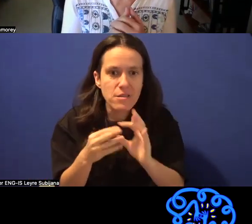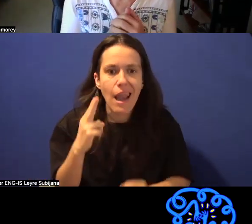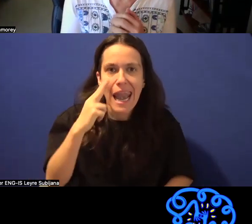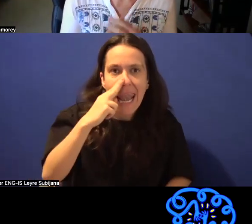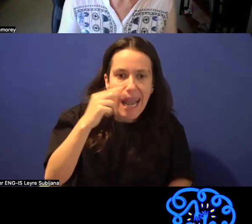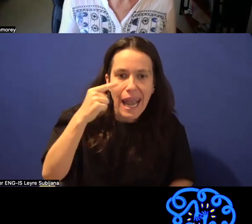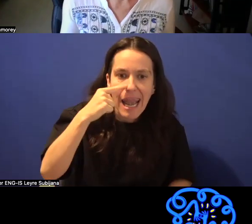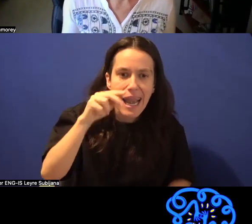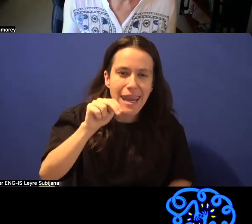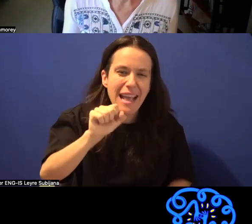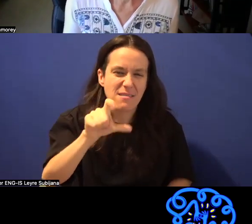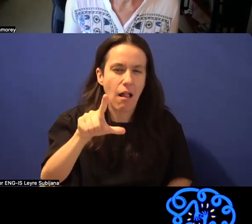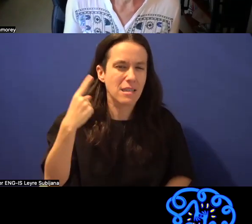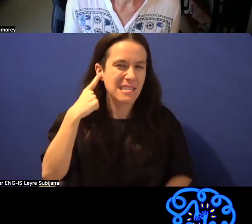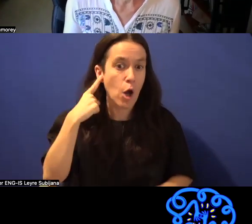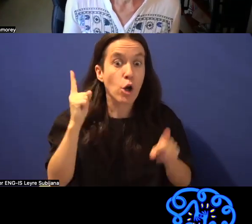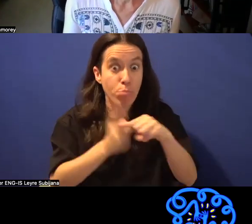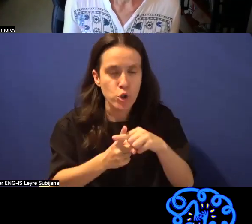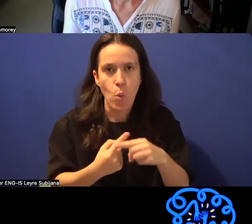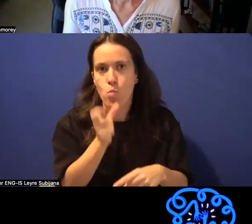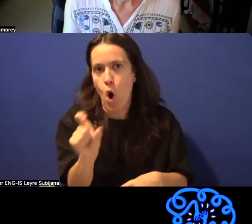relate to the nose.